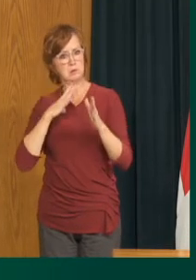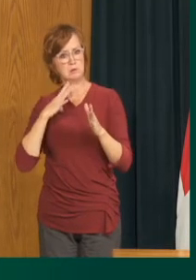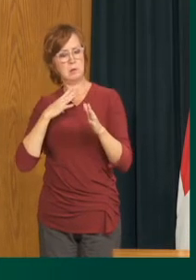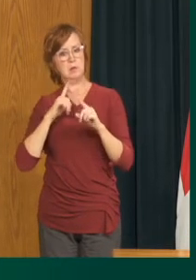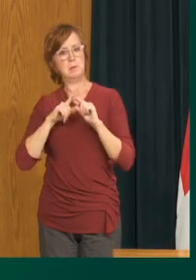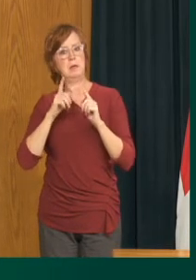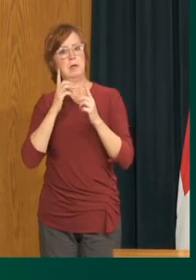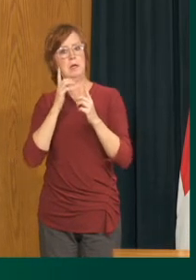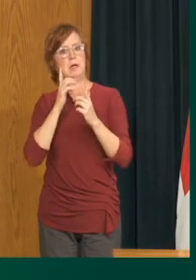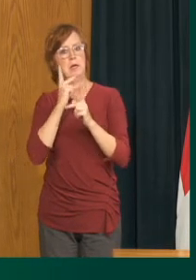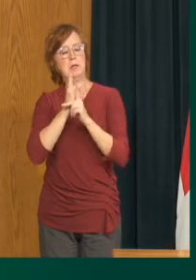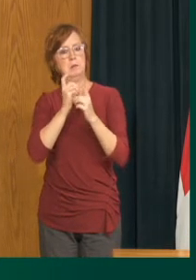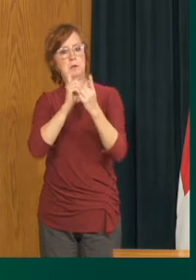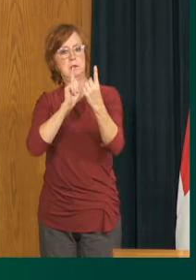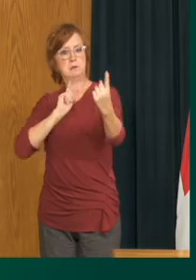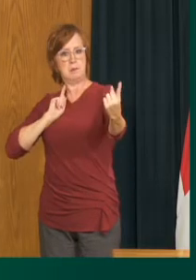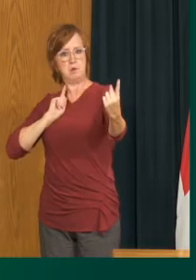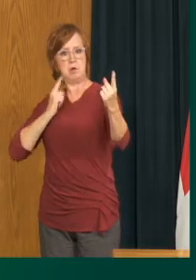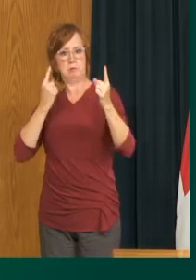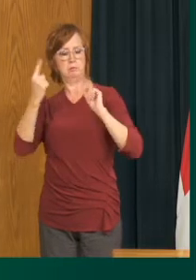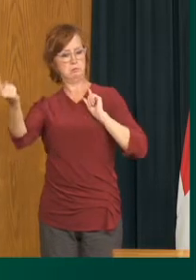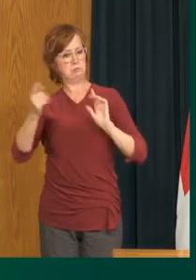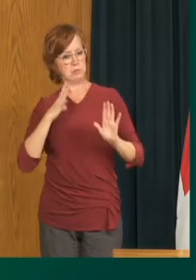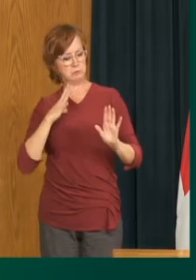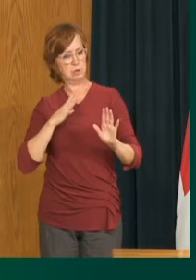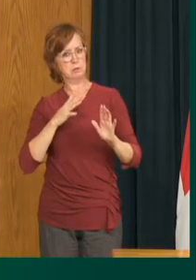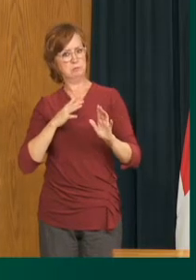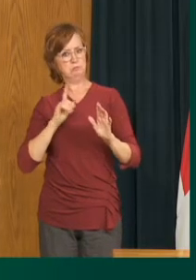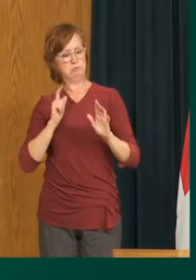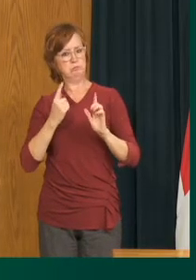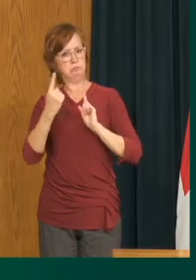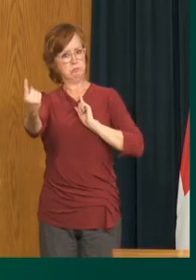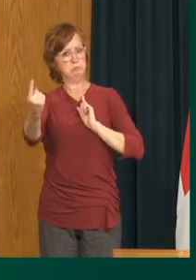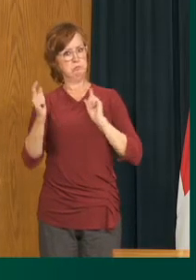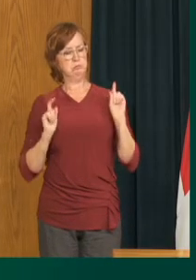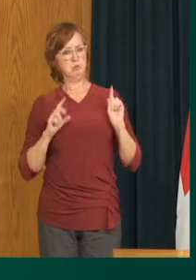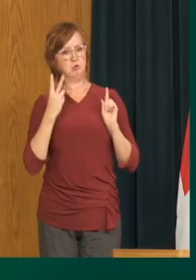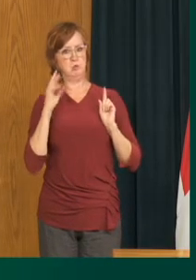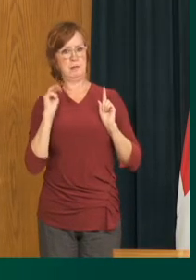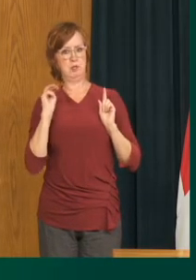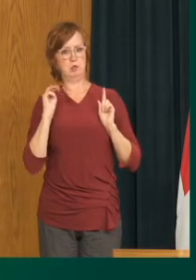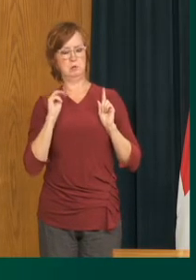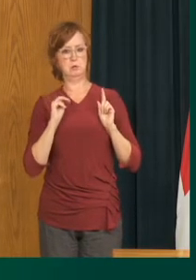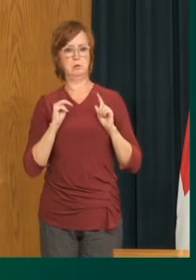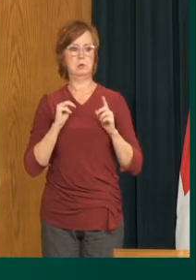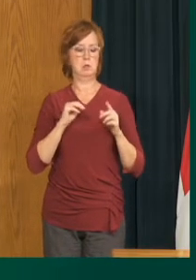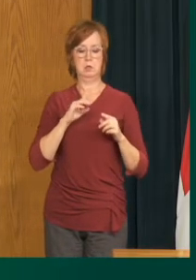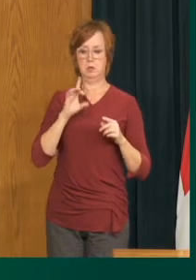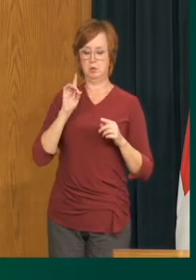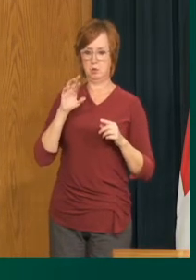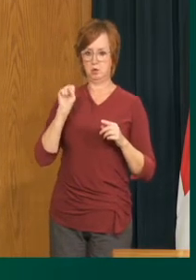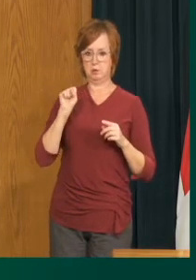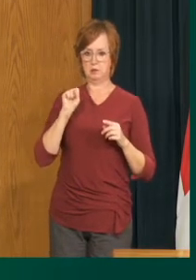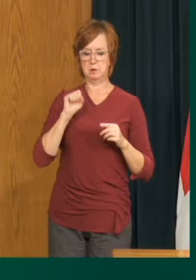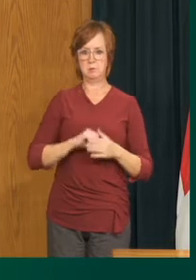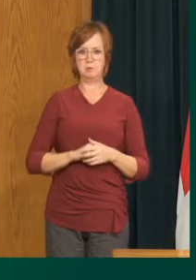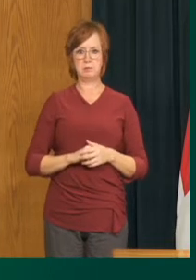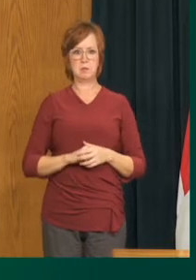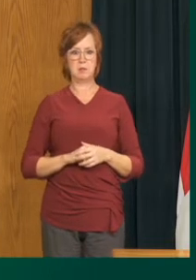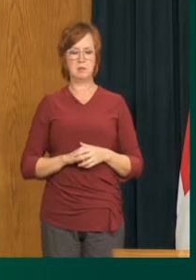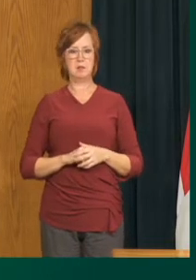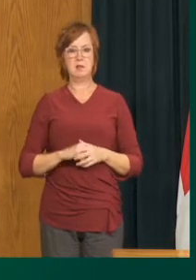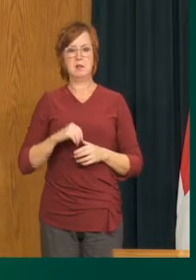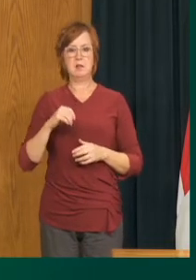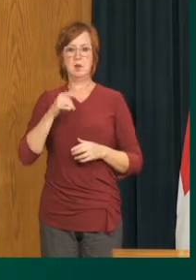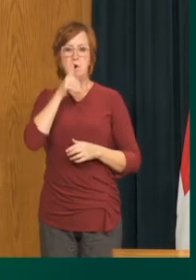people. Yeah, and I'll just say that, unless you work in healthcare, wearing a mask does not come naturally.